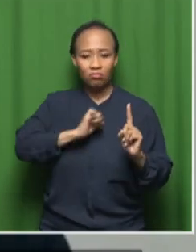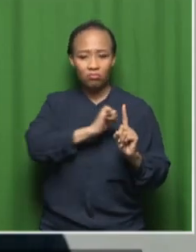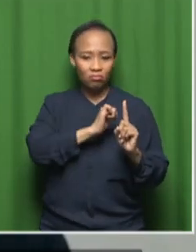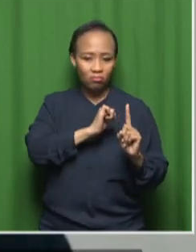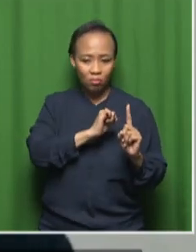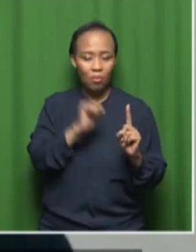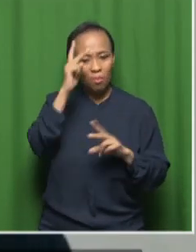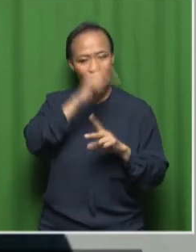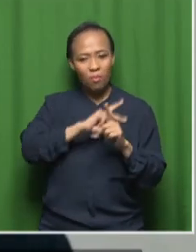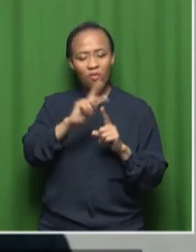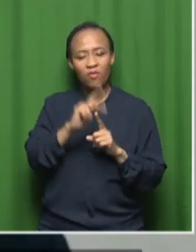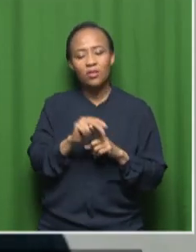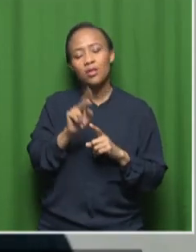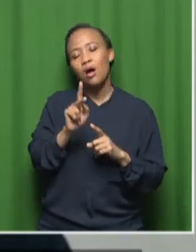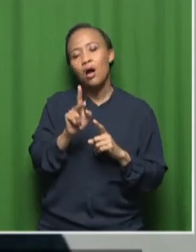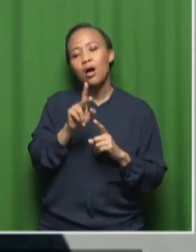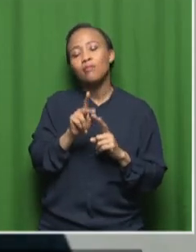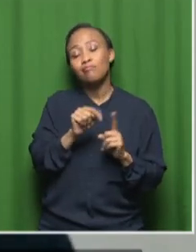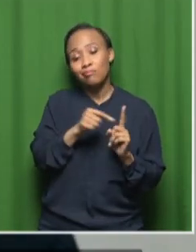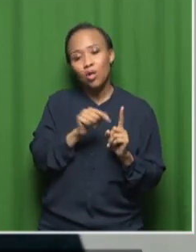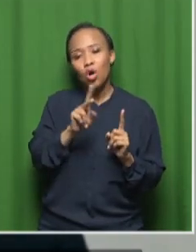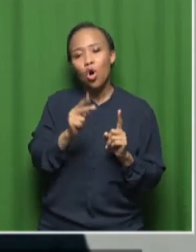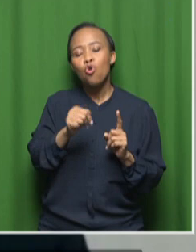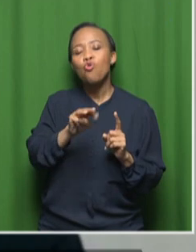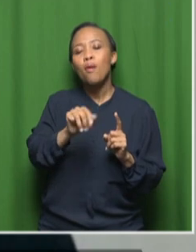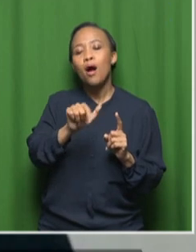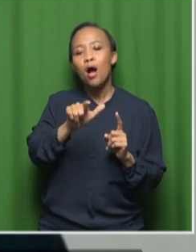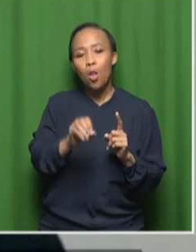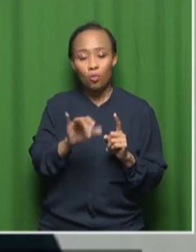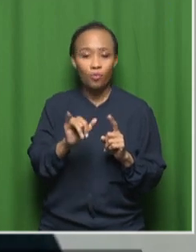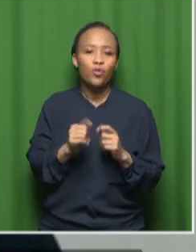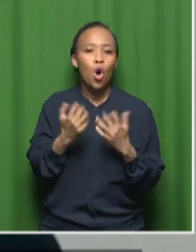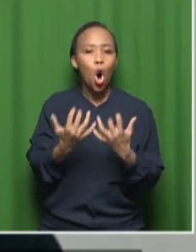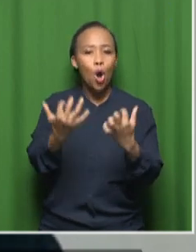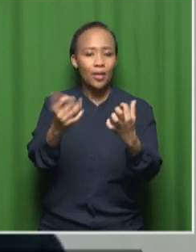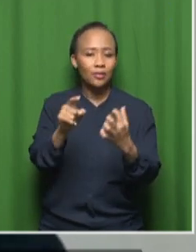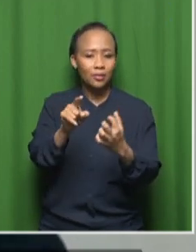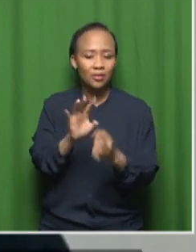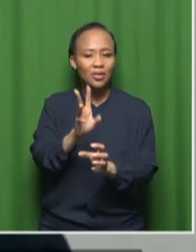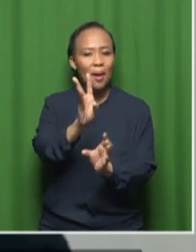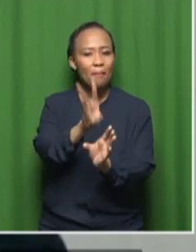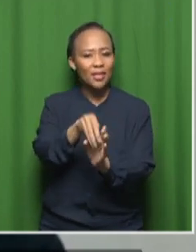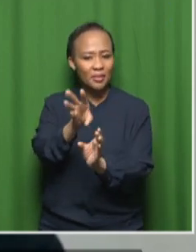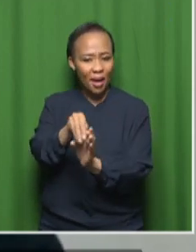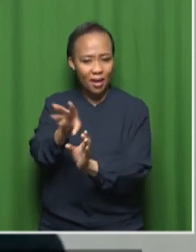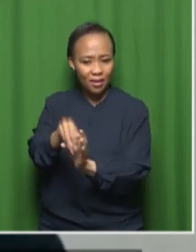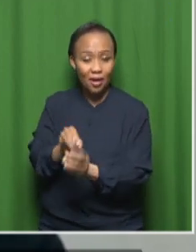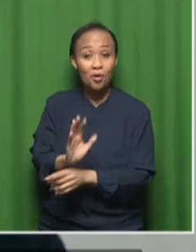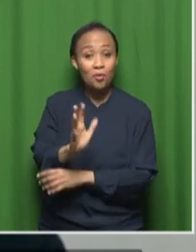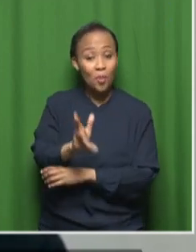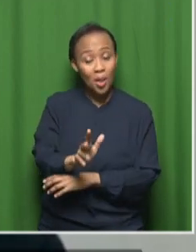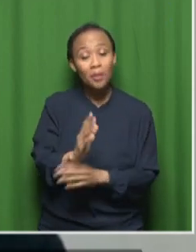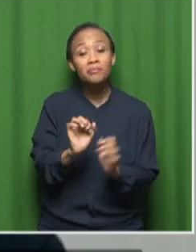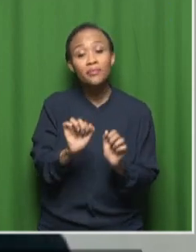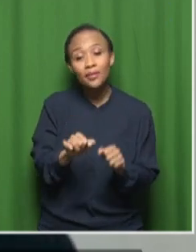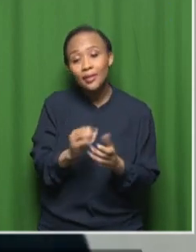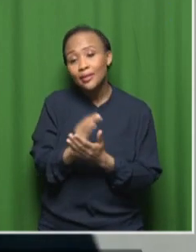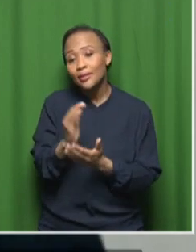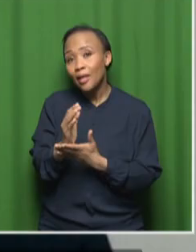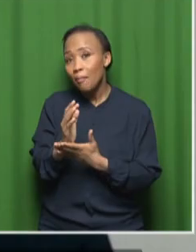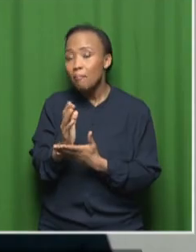The song will be presented in such a way that the audience will participate, and those who can follow, who know these